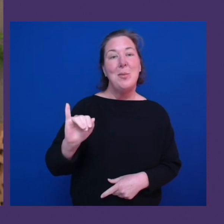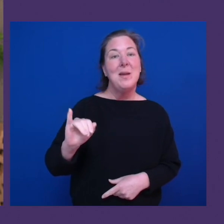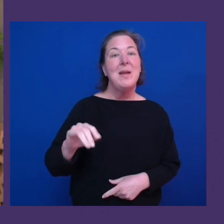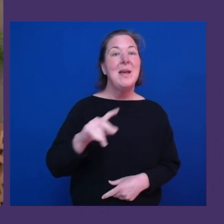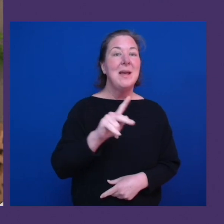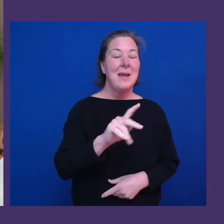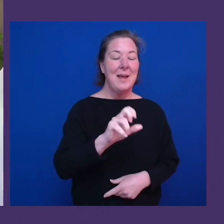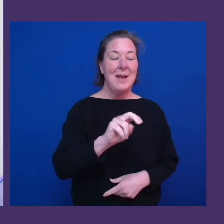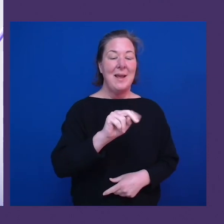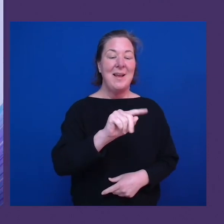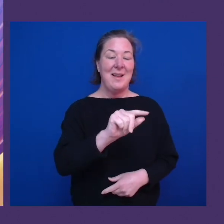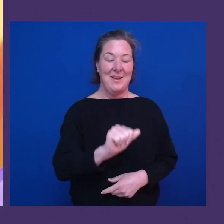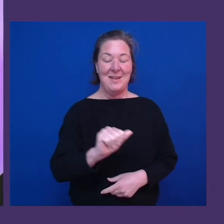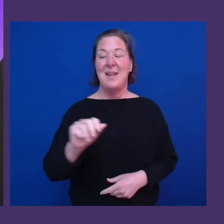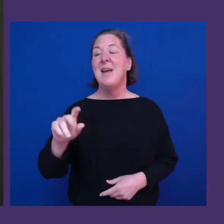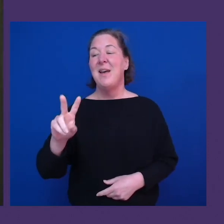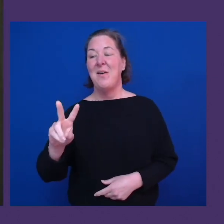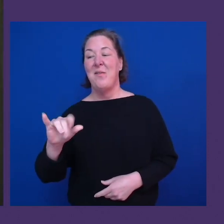Victor Kaiser.